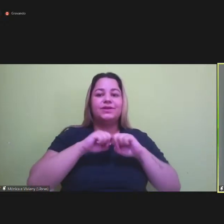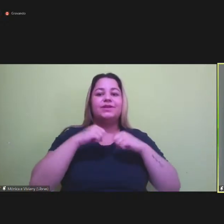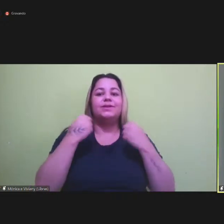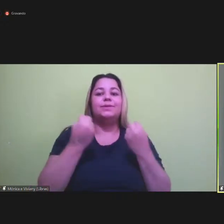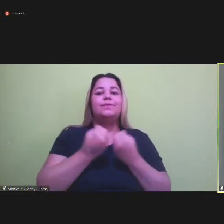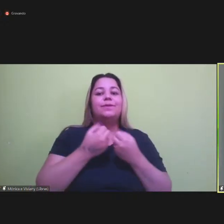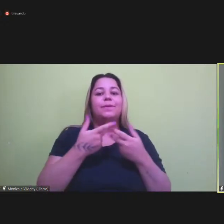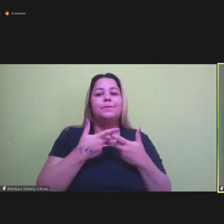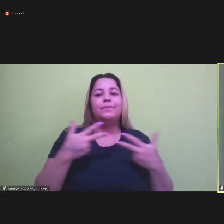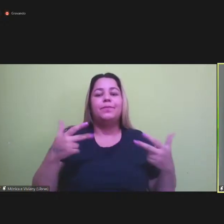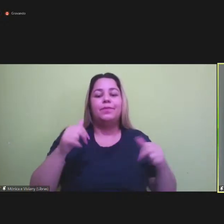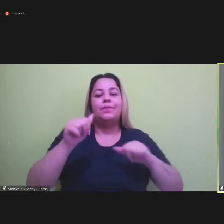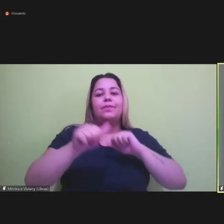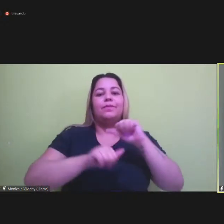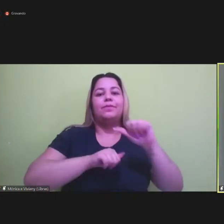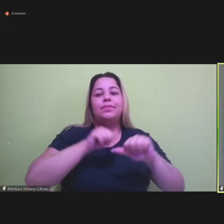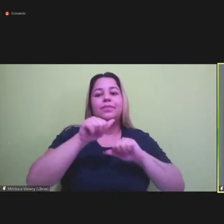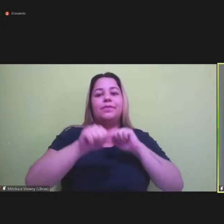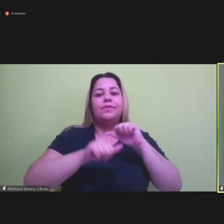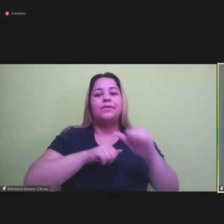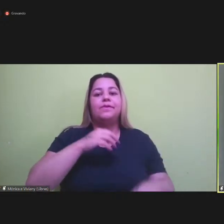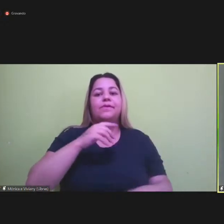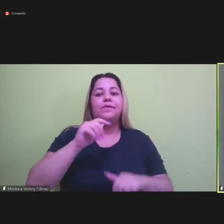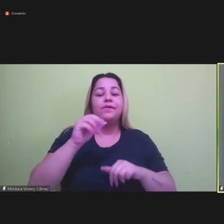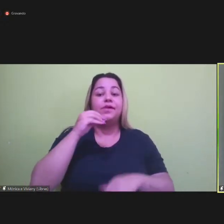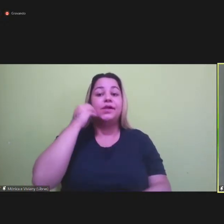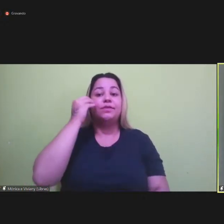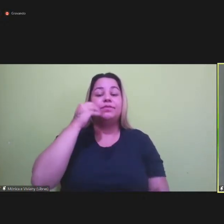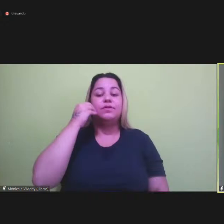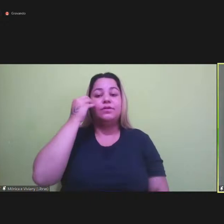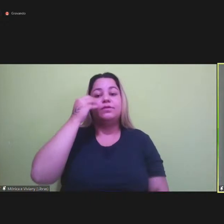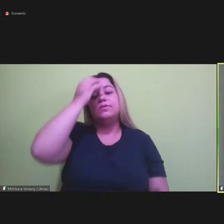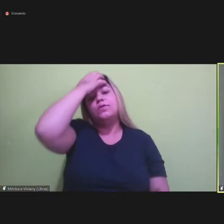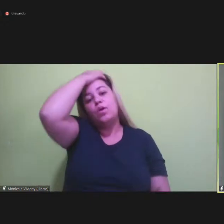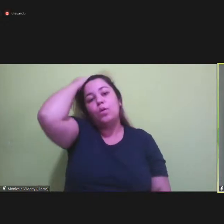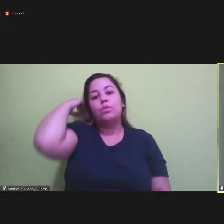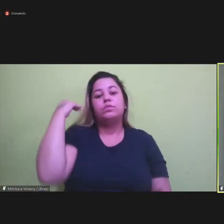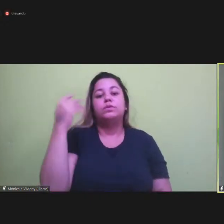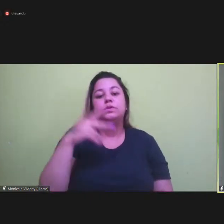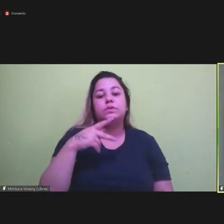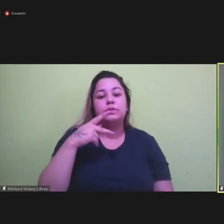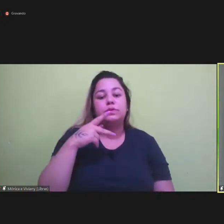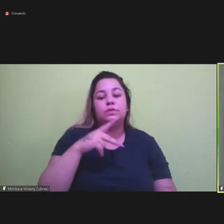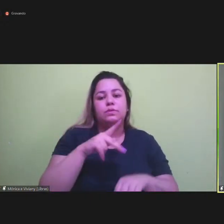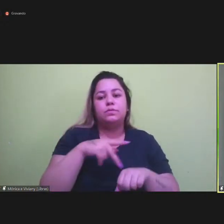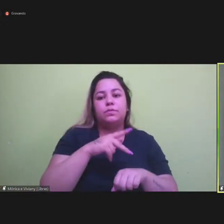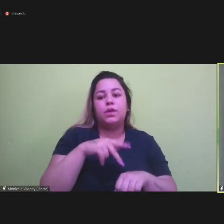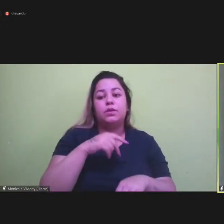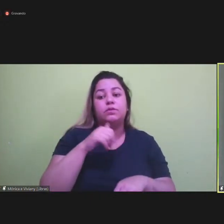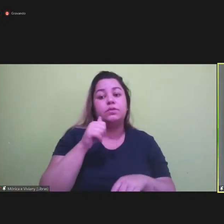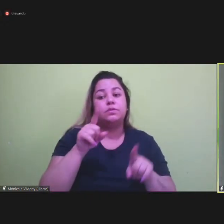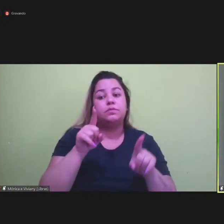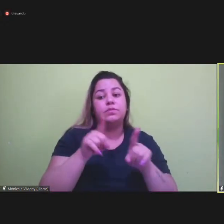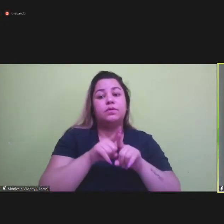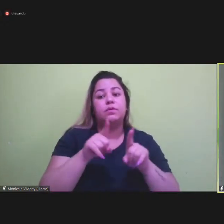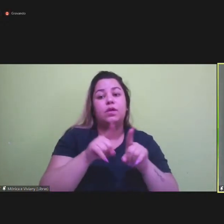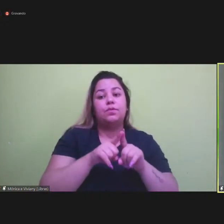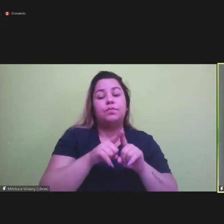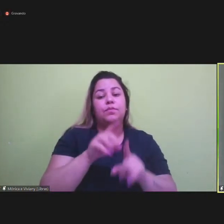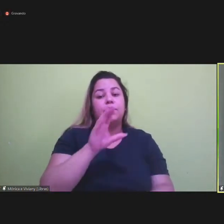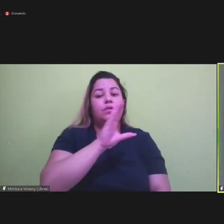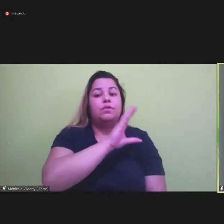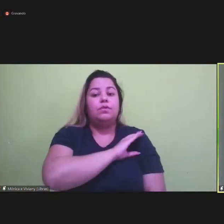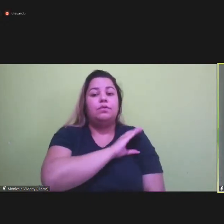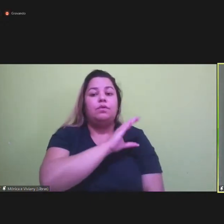this seminar, the possibility to exchange experiences with other countries. Certainly, there are some countries that we